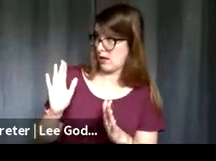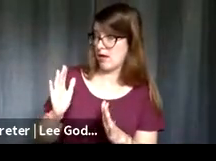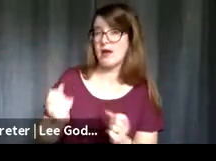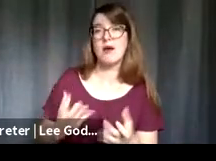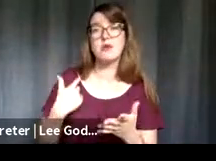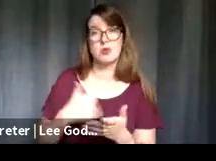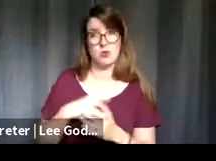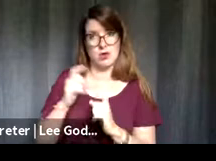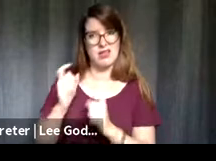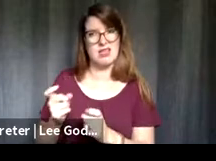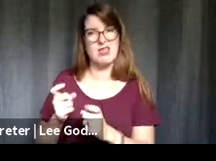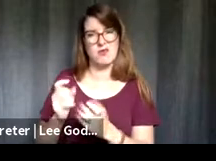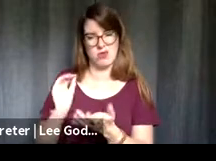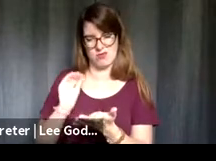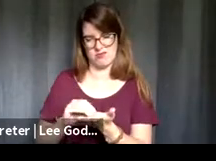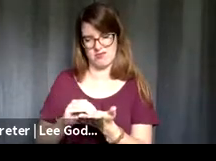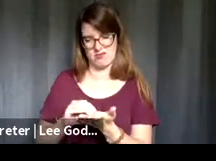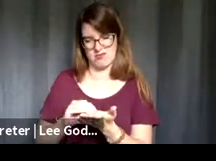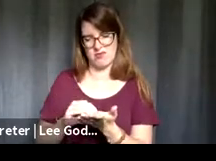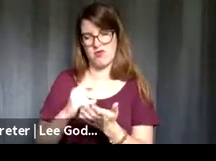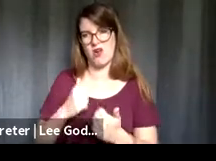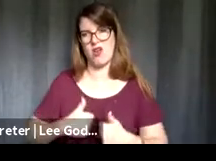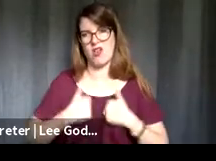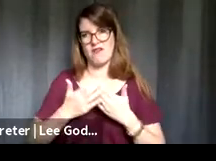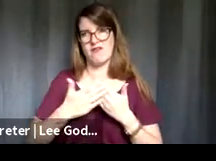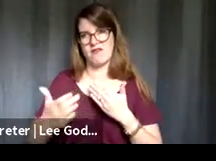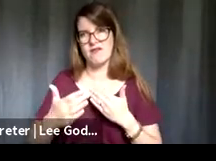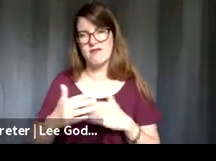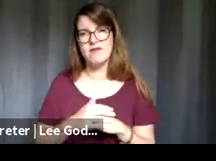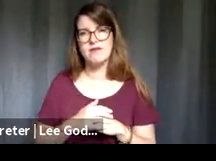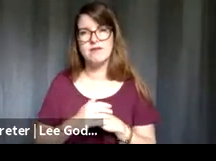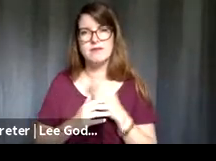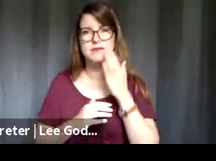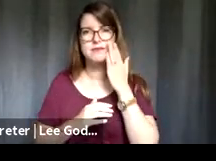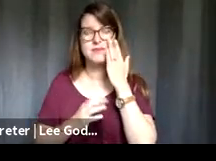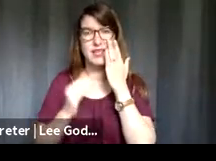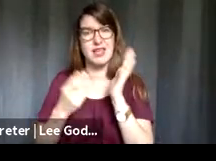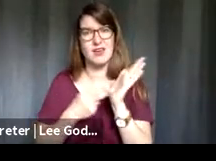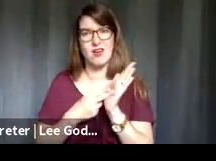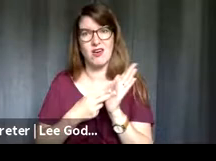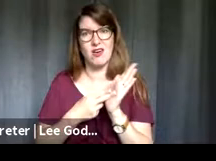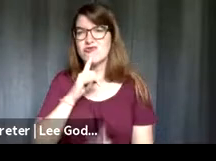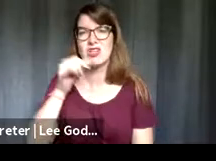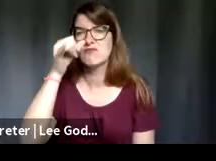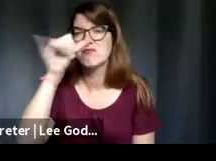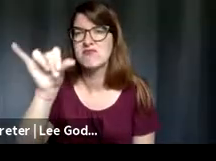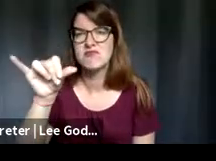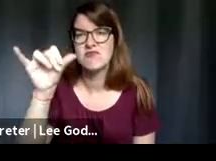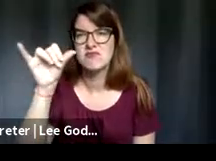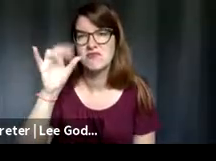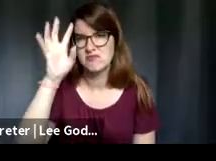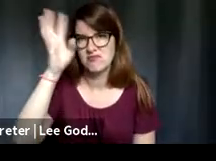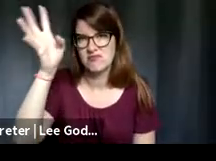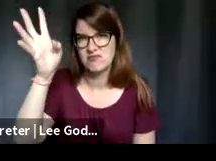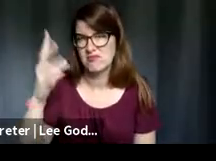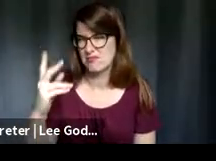much we want to give in our lifetime. So a lifetime giving goal. And quite honestly, it was ridiculous. Like, there was